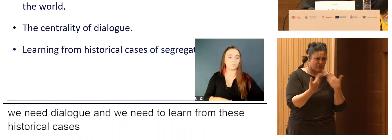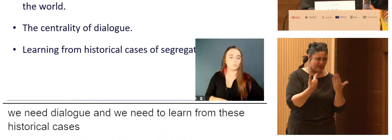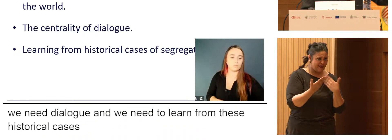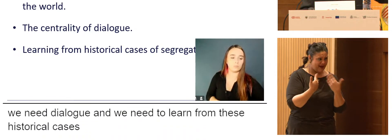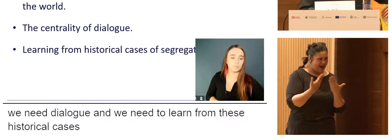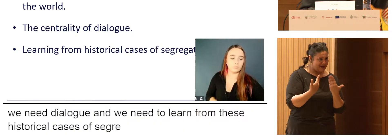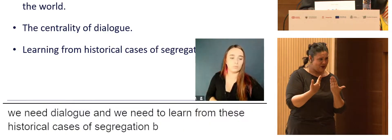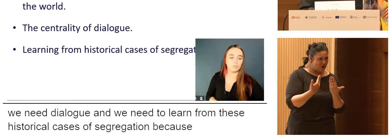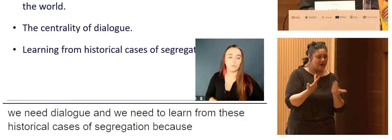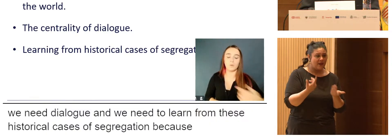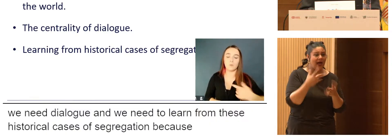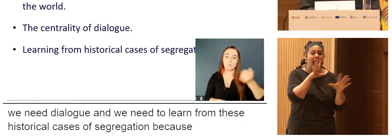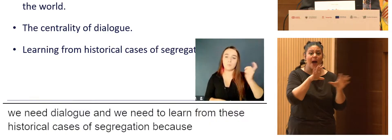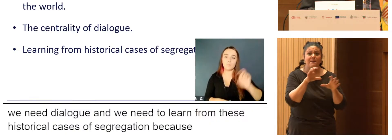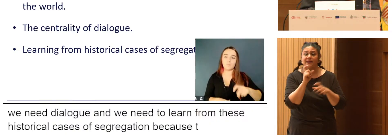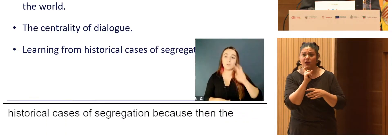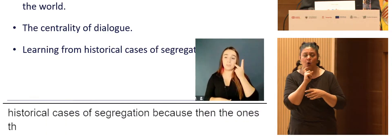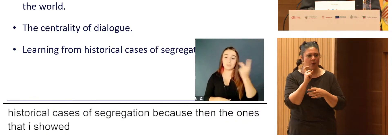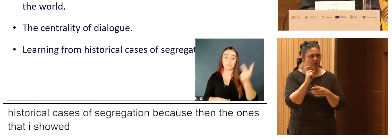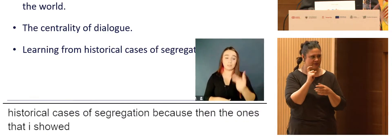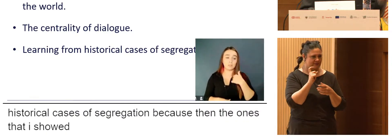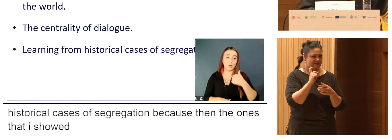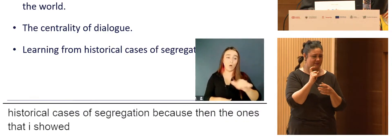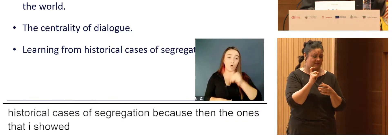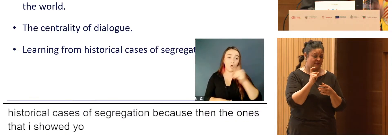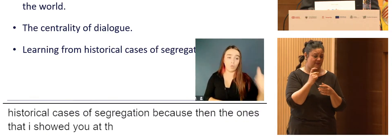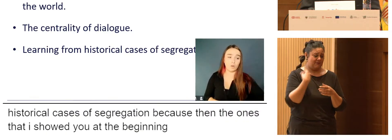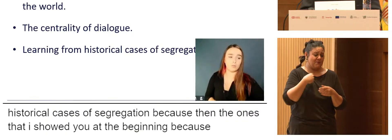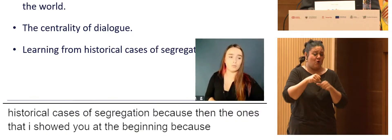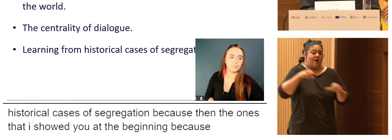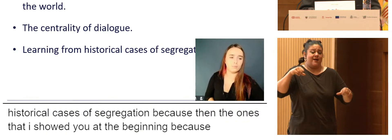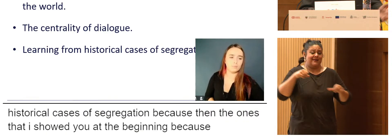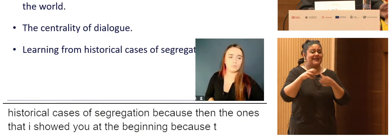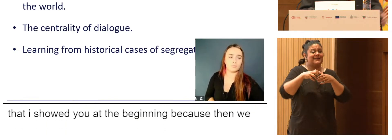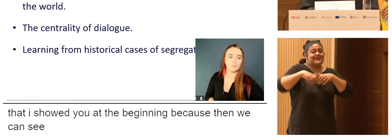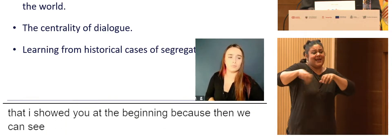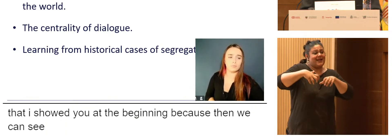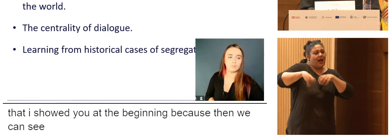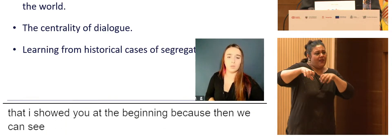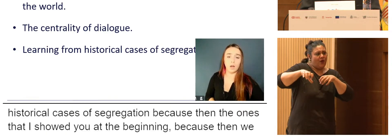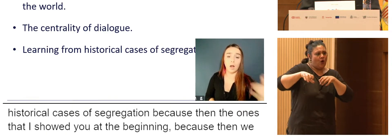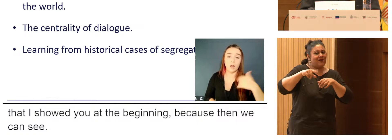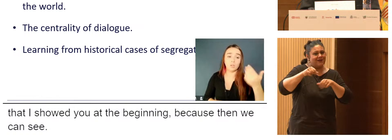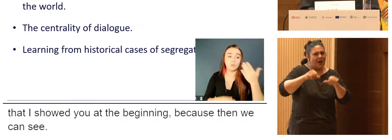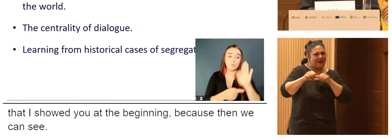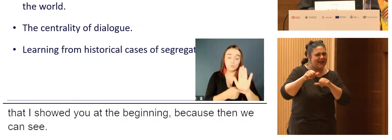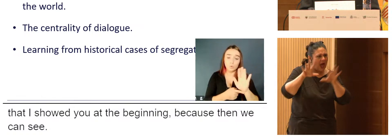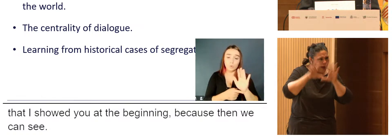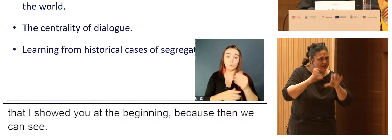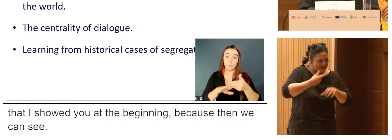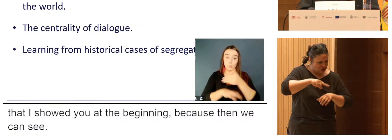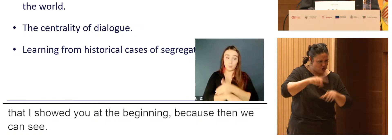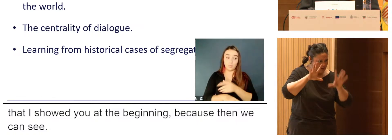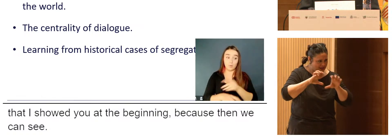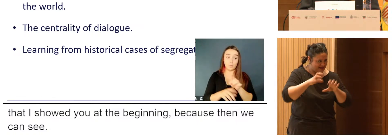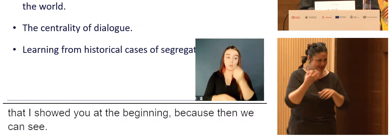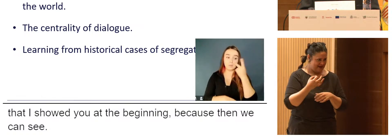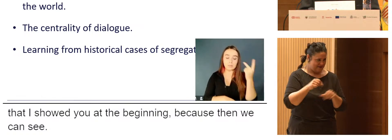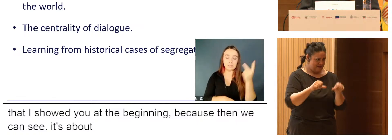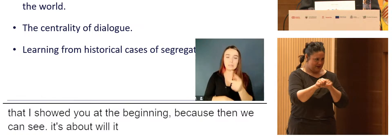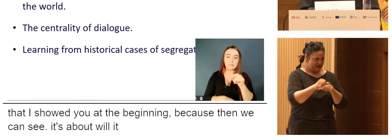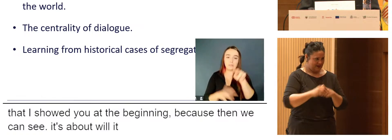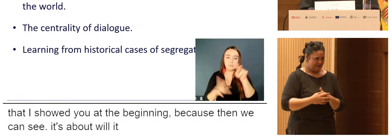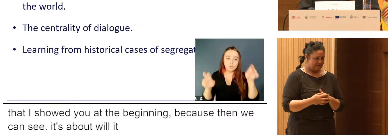because then, the ones that I showed you at the beginning, because then we can see it's about will. It's